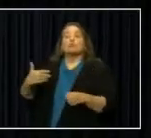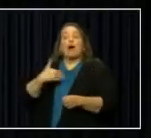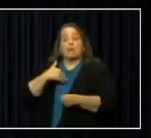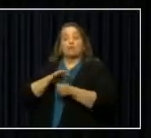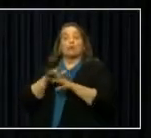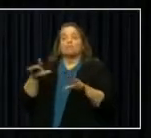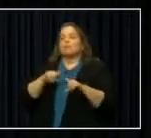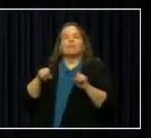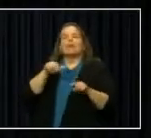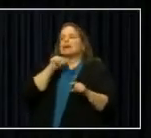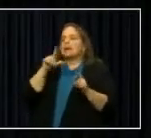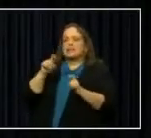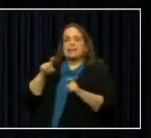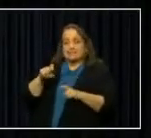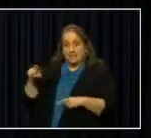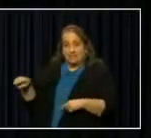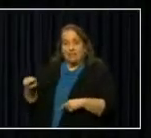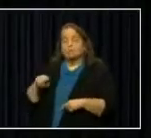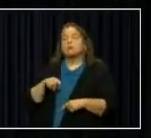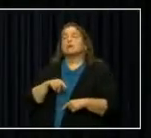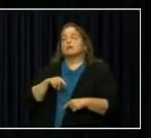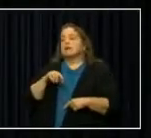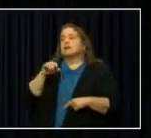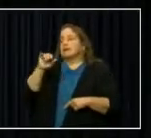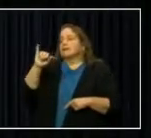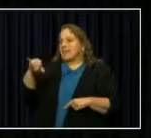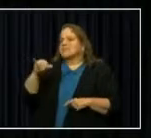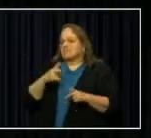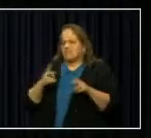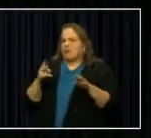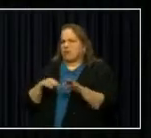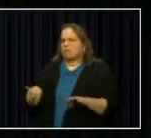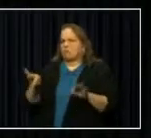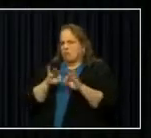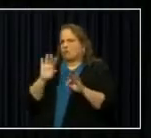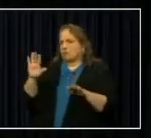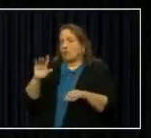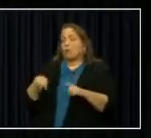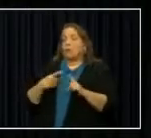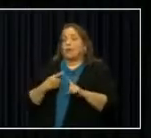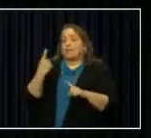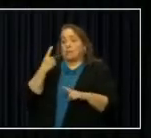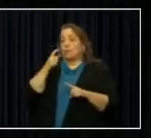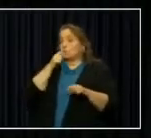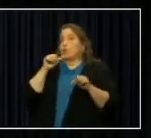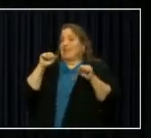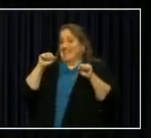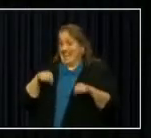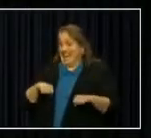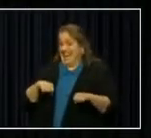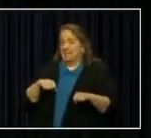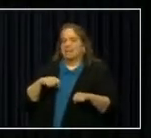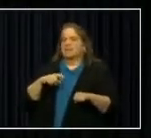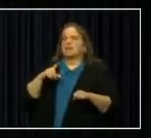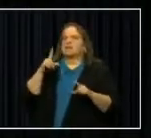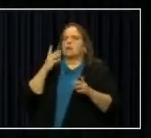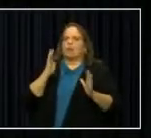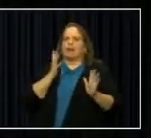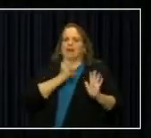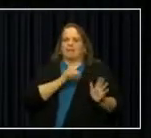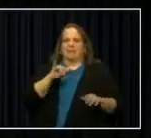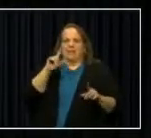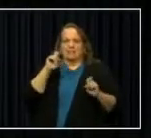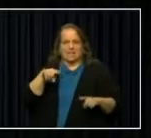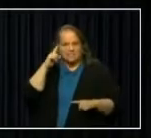are asking them to self-quarantine, and that's really important when somebody can do that, so that test is available